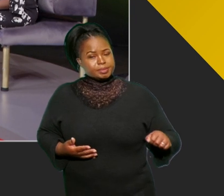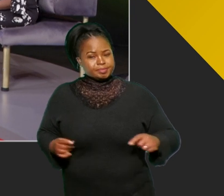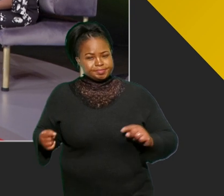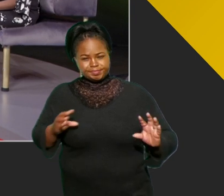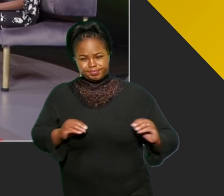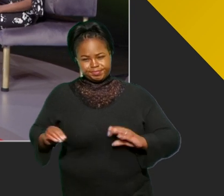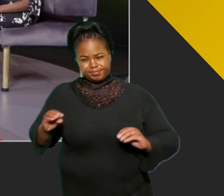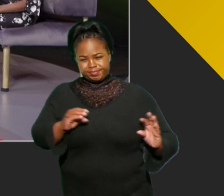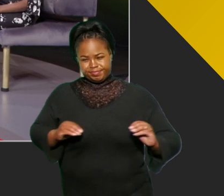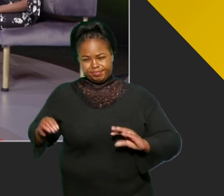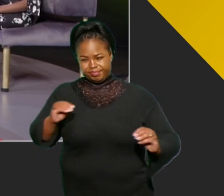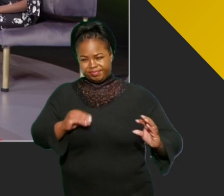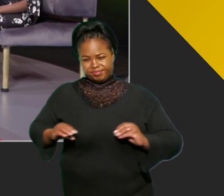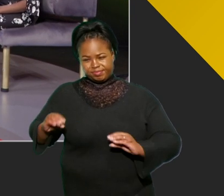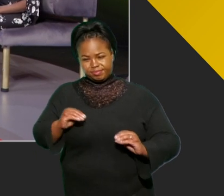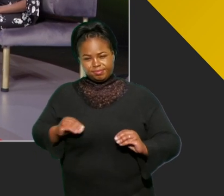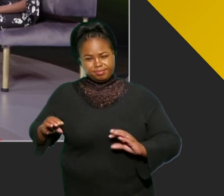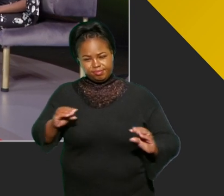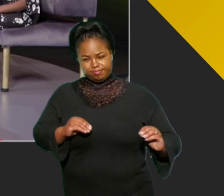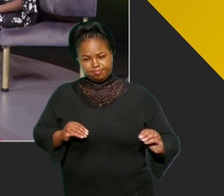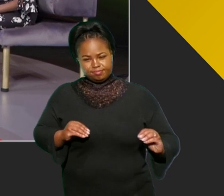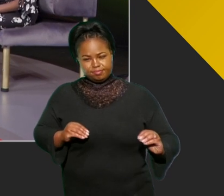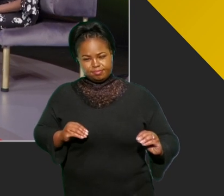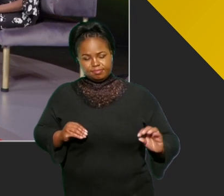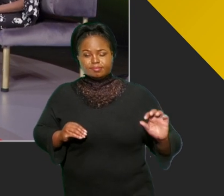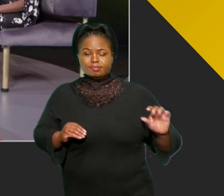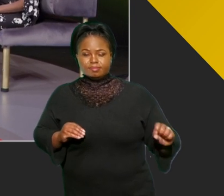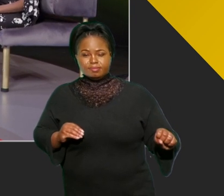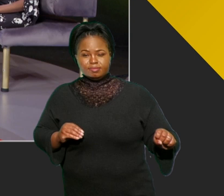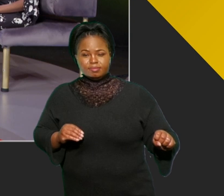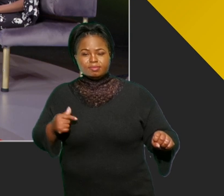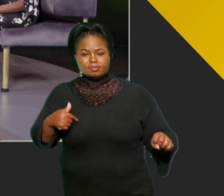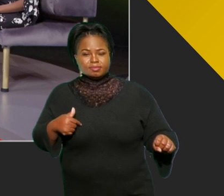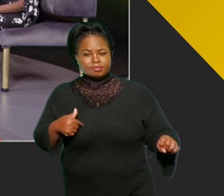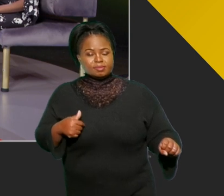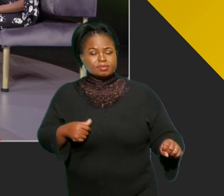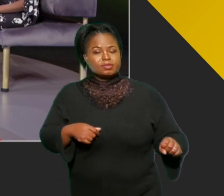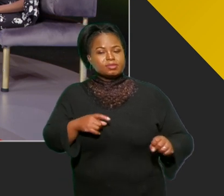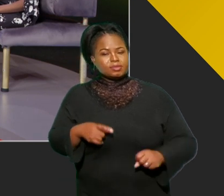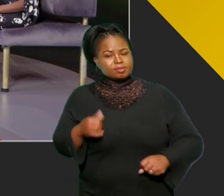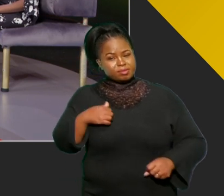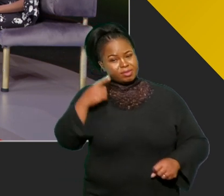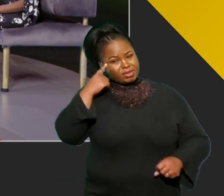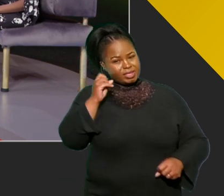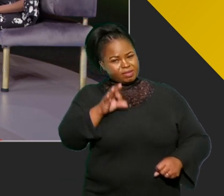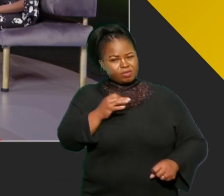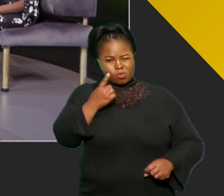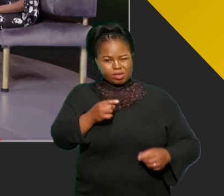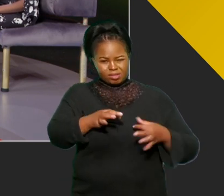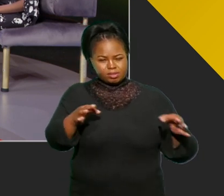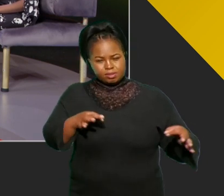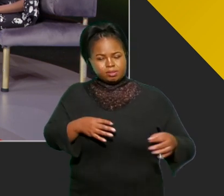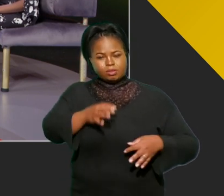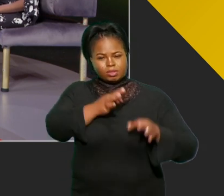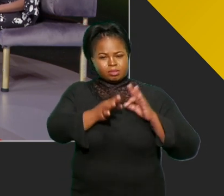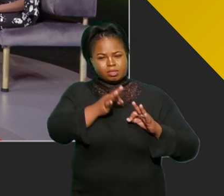I'll tell you. But before we get us to swam, we're about to go for an ad break. Because I'm going to go to but if you can in a line, can you